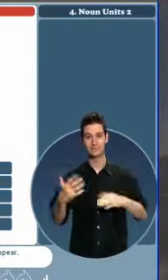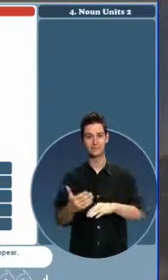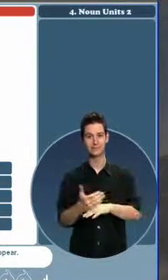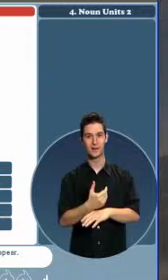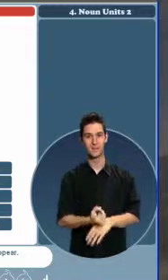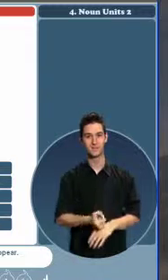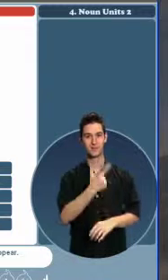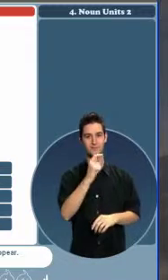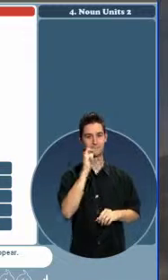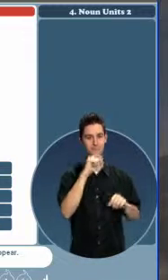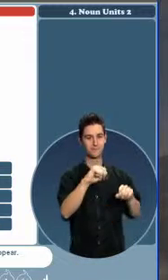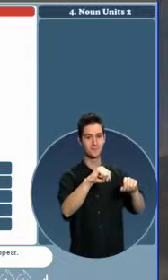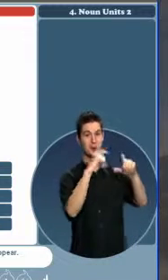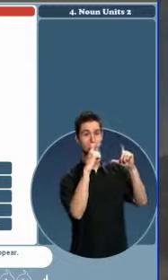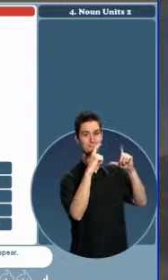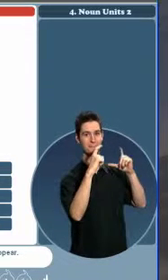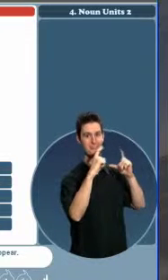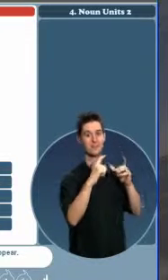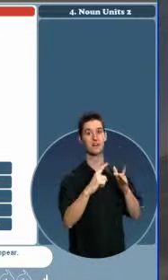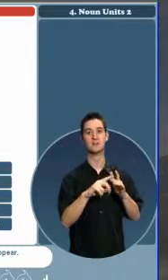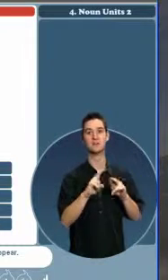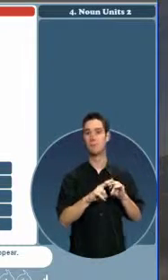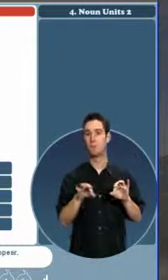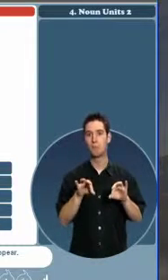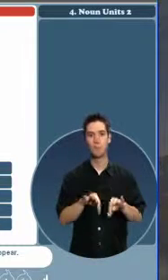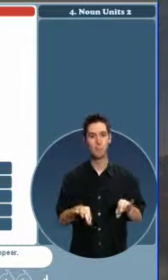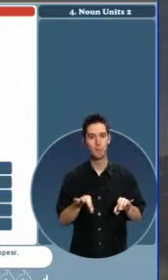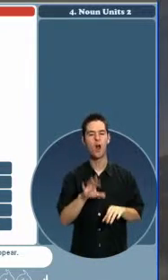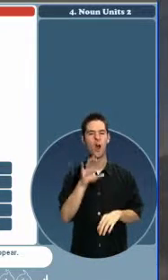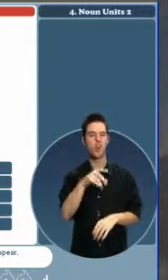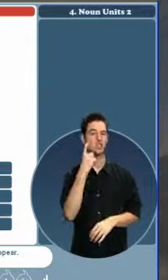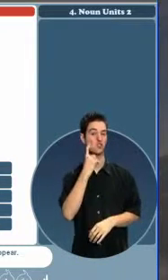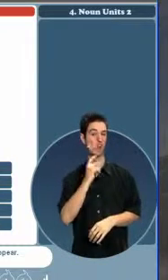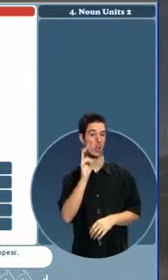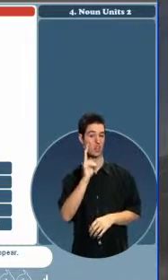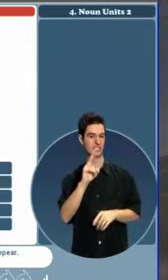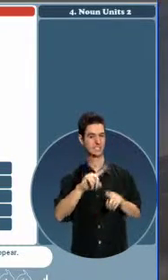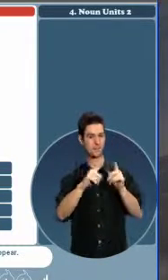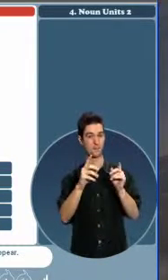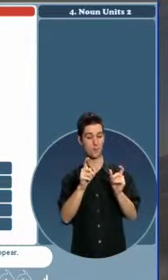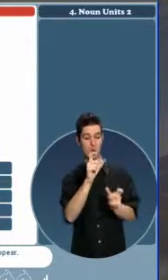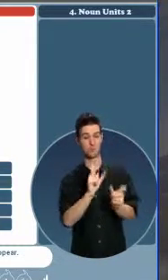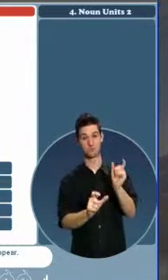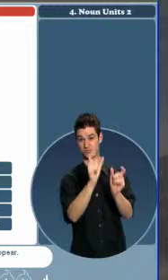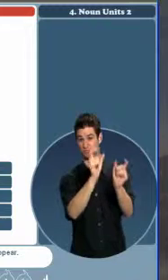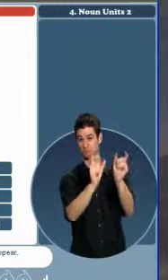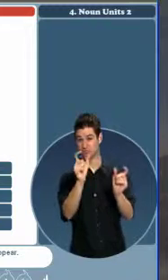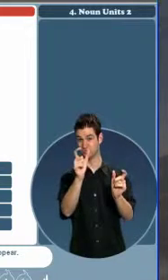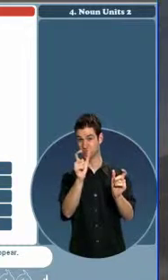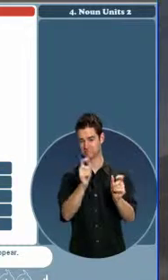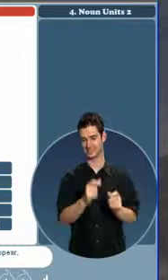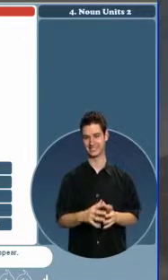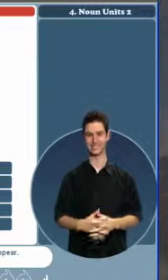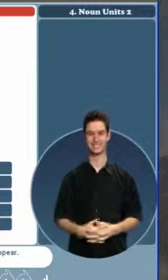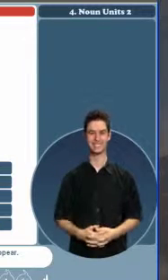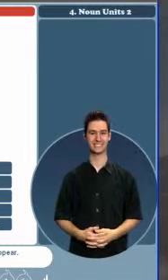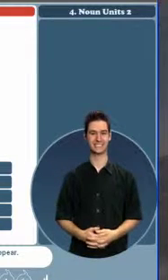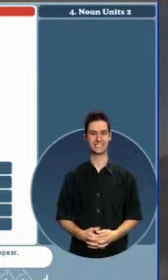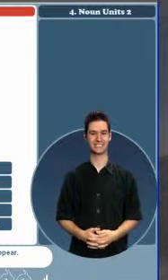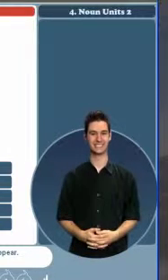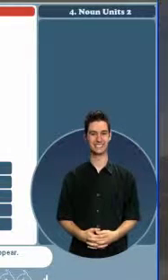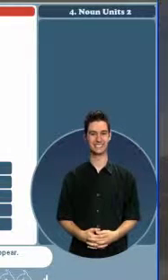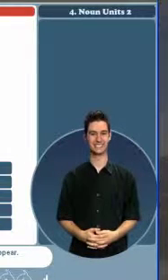If you get it right, a large green smiley will appear. If not, just try